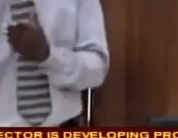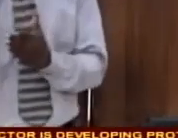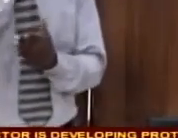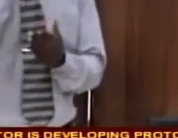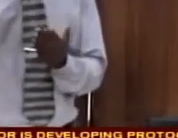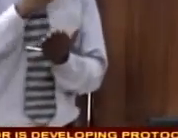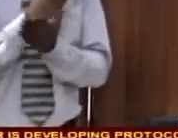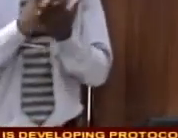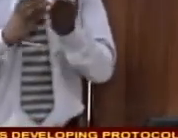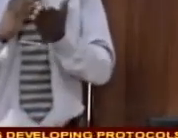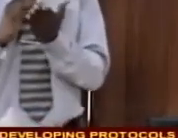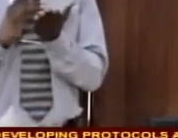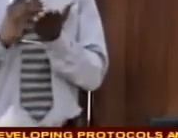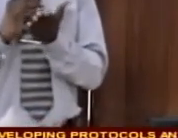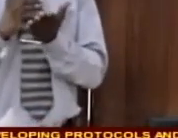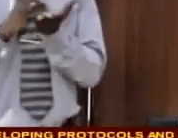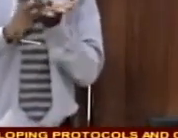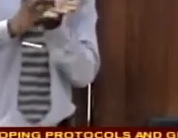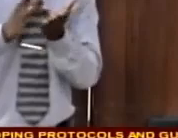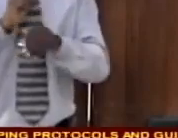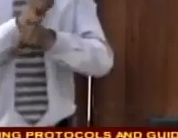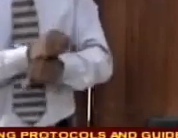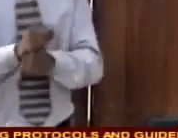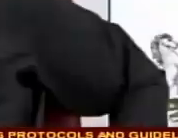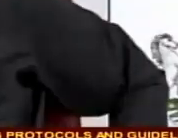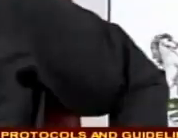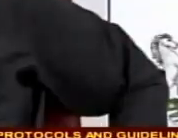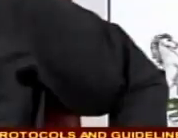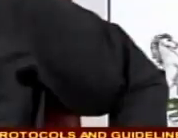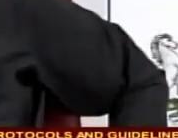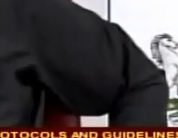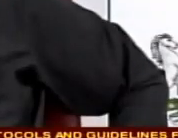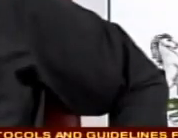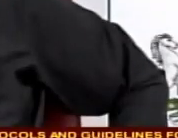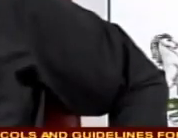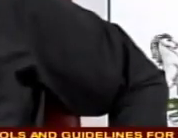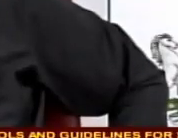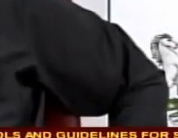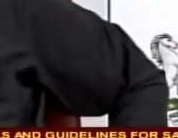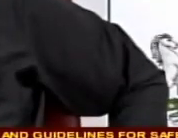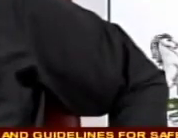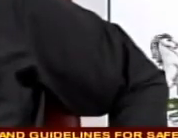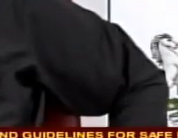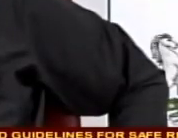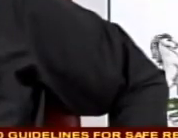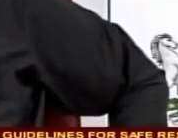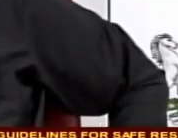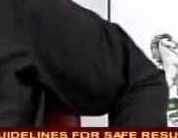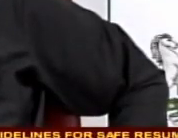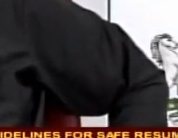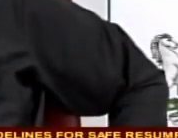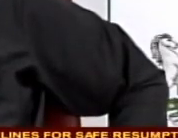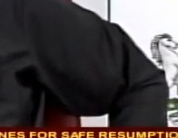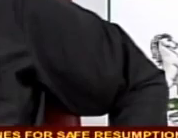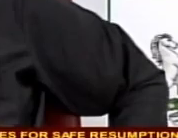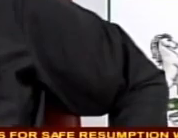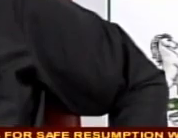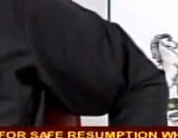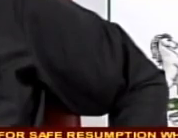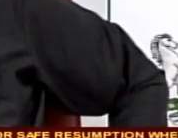solutions to COVID-19. We want to really find out, have we tried to put to test any of the solutions